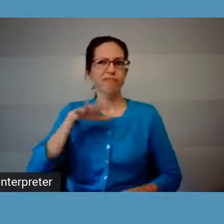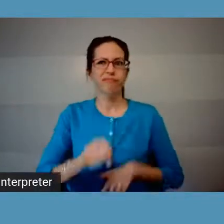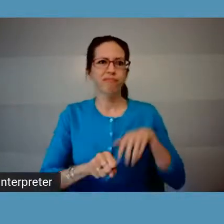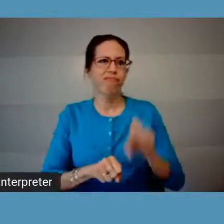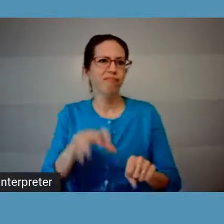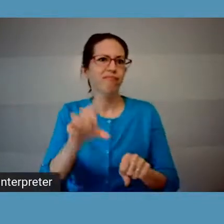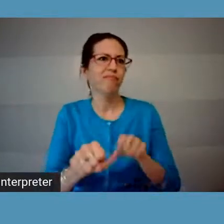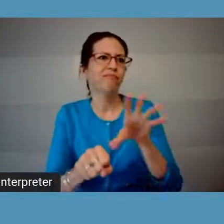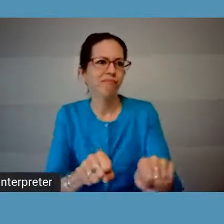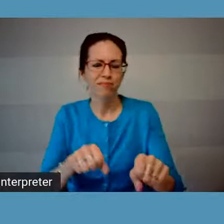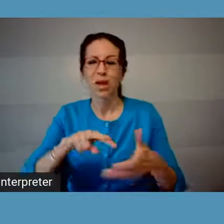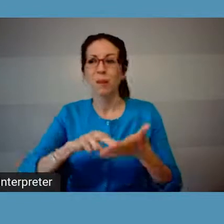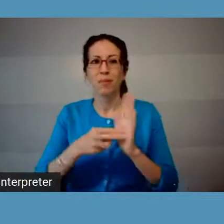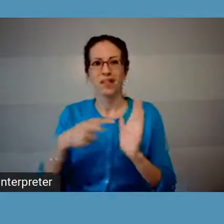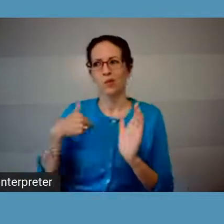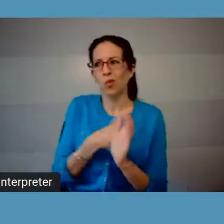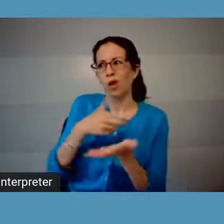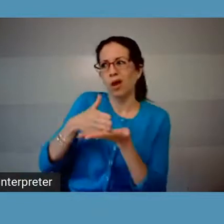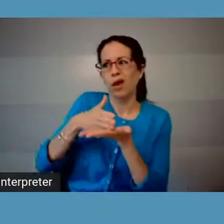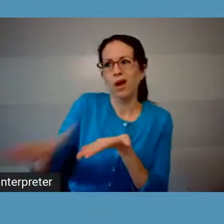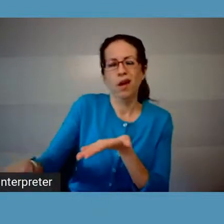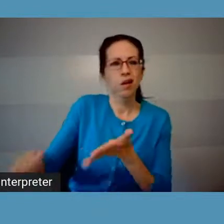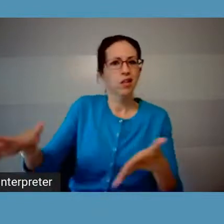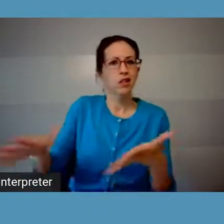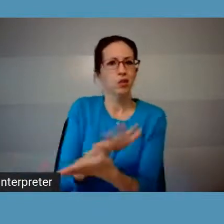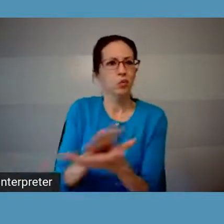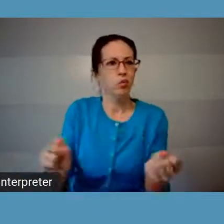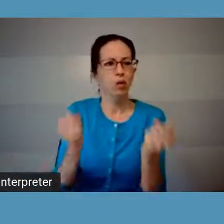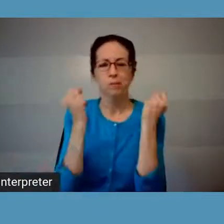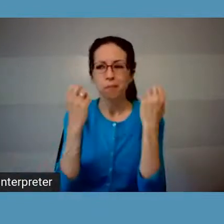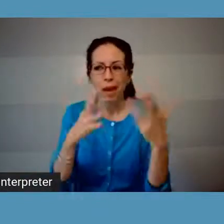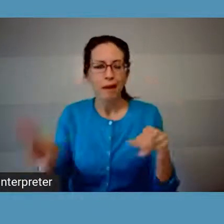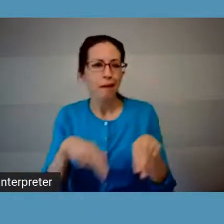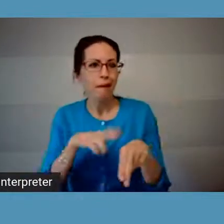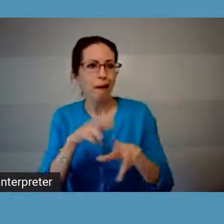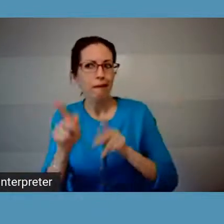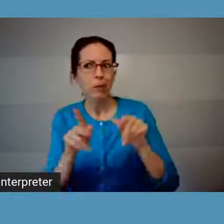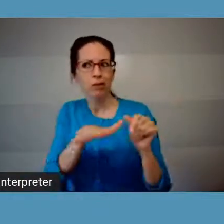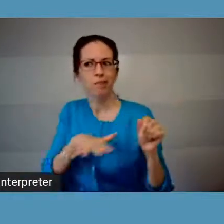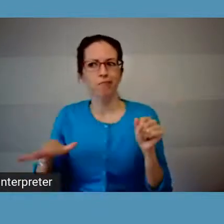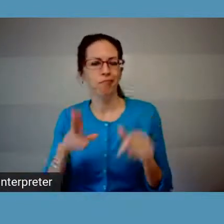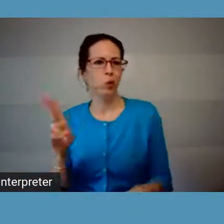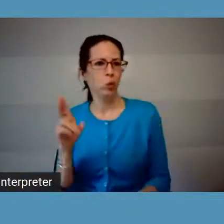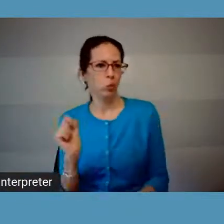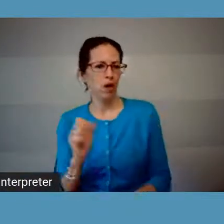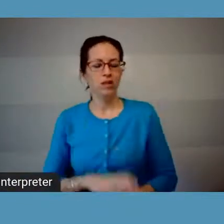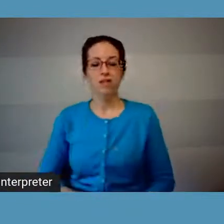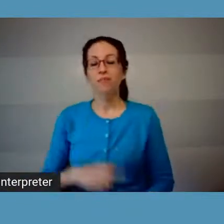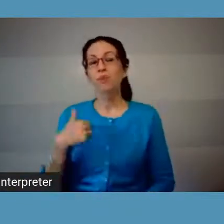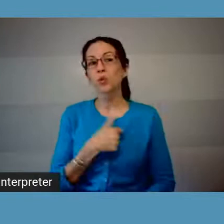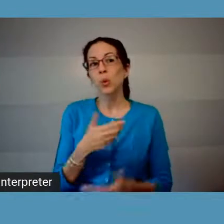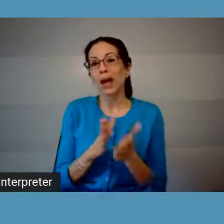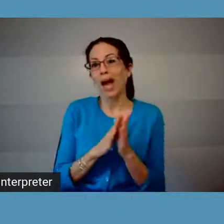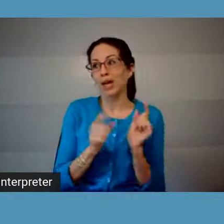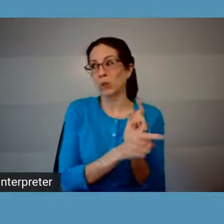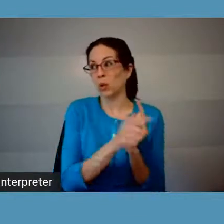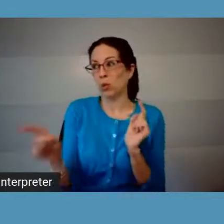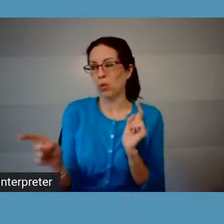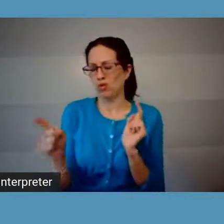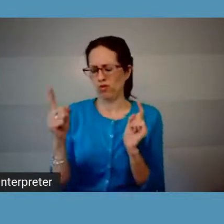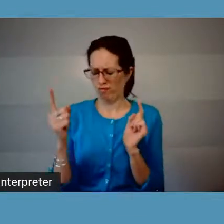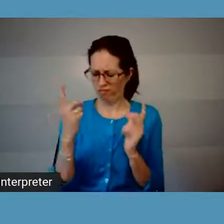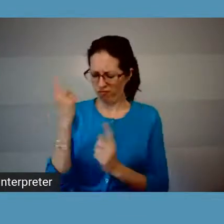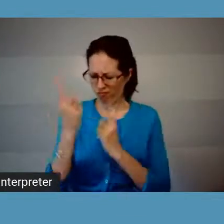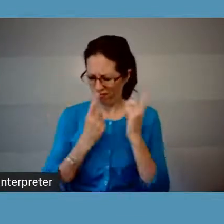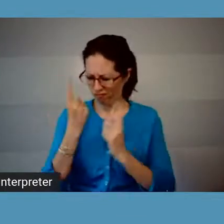and erasures of many Native peoples throughout the United States and beyond. We ask you to reflect on the place where you reside and work,